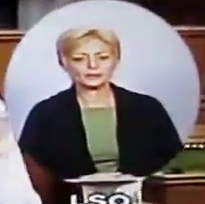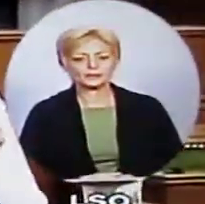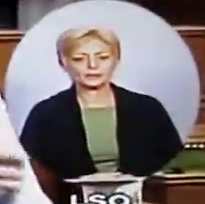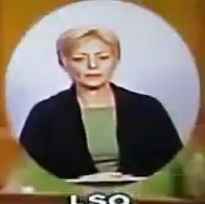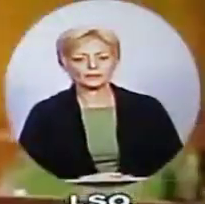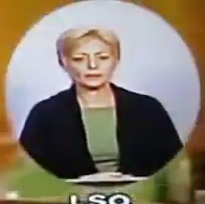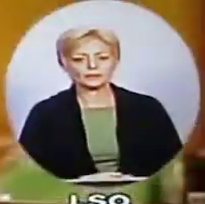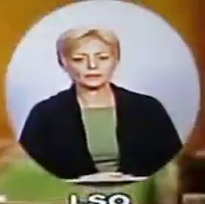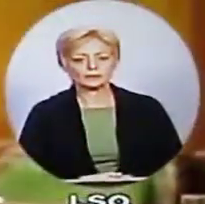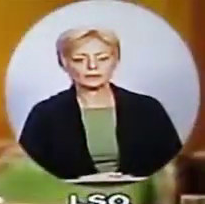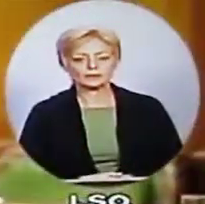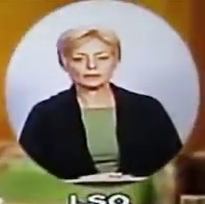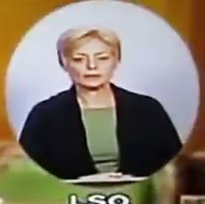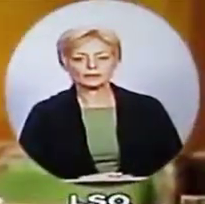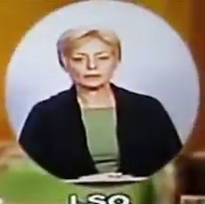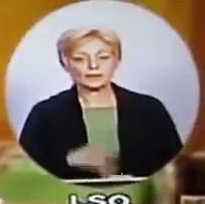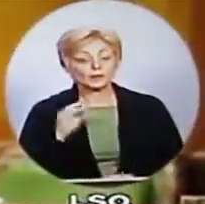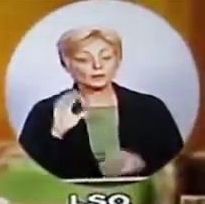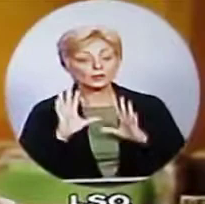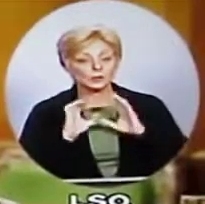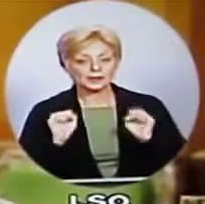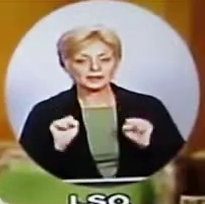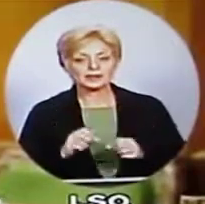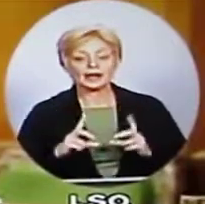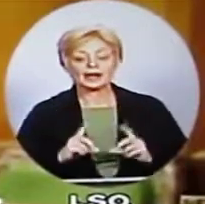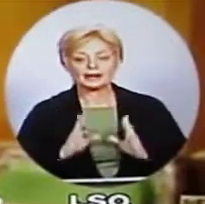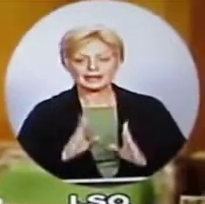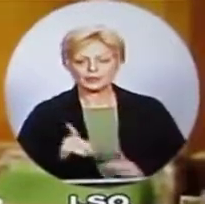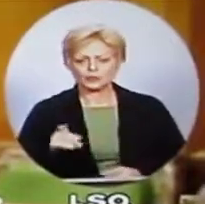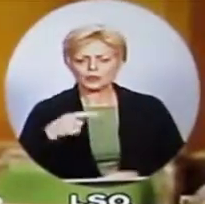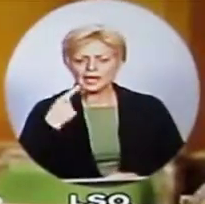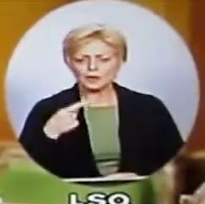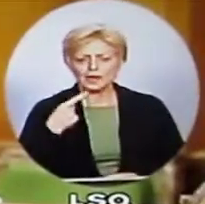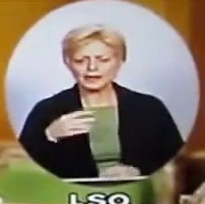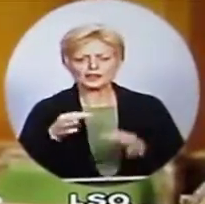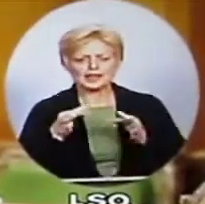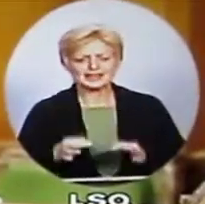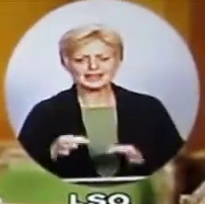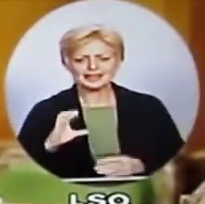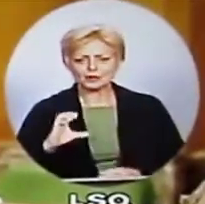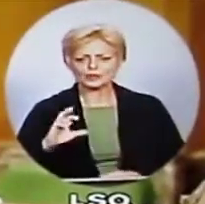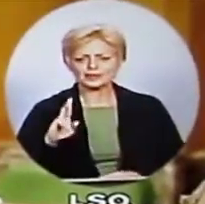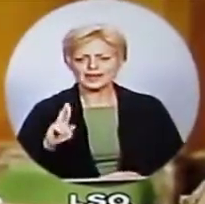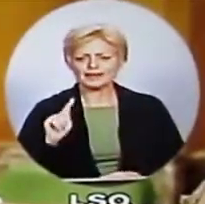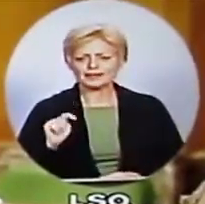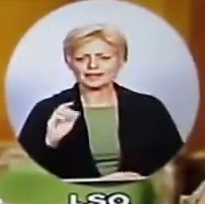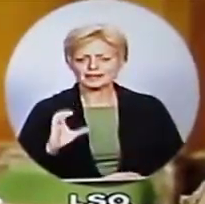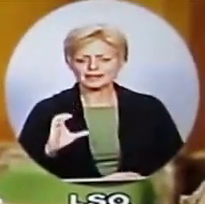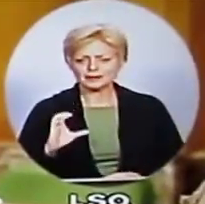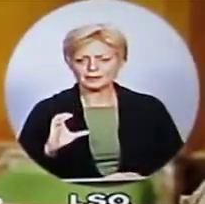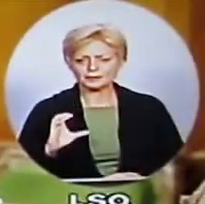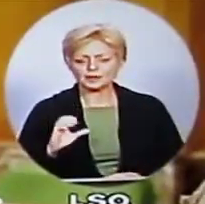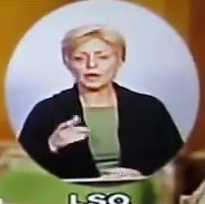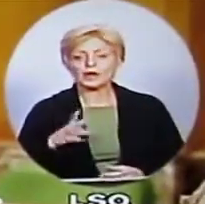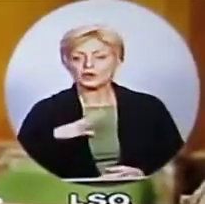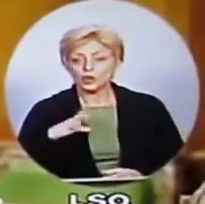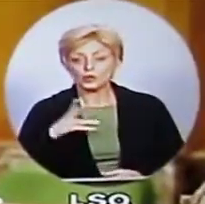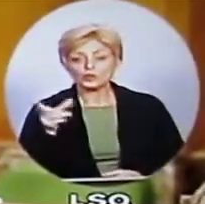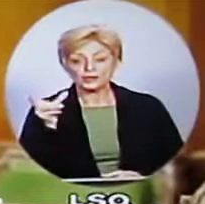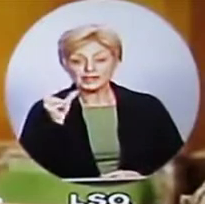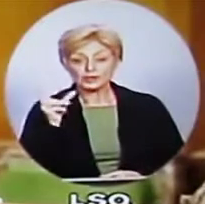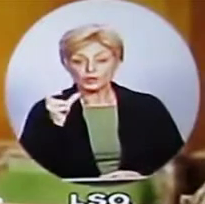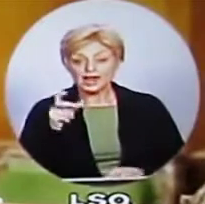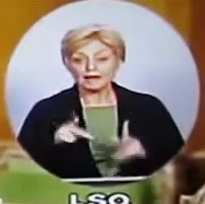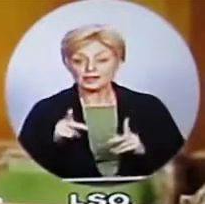Thank you very much, Mr. Speaker. As the member mentioned, the CRTC made a decision yesterday after holding public hearings.